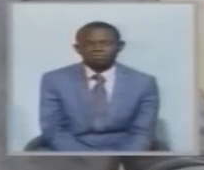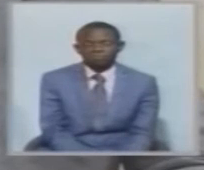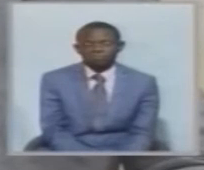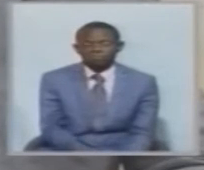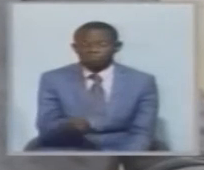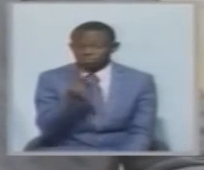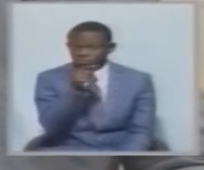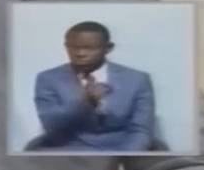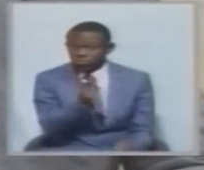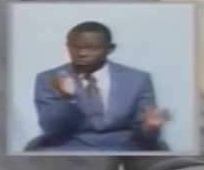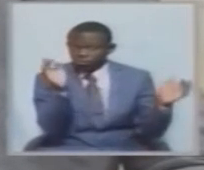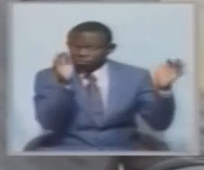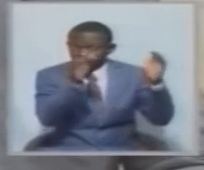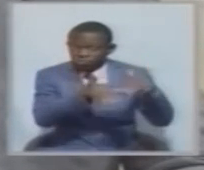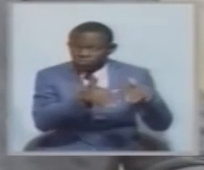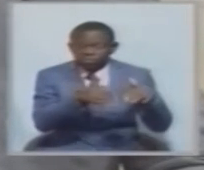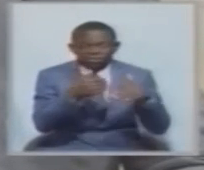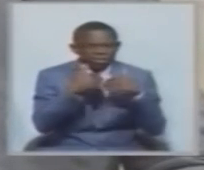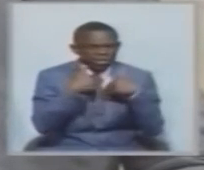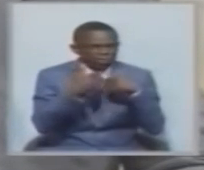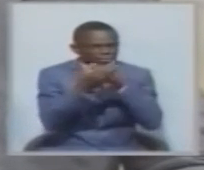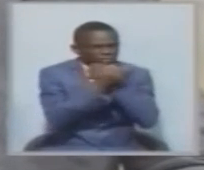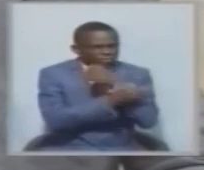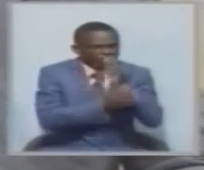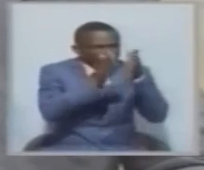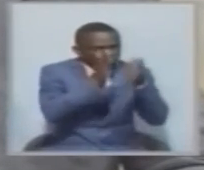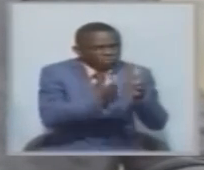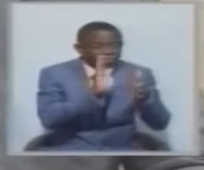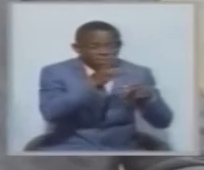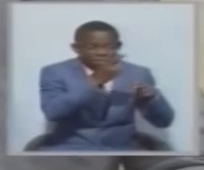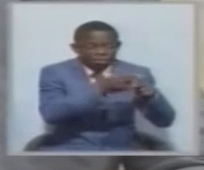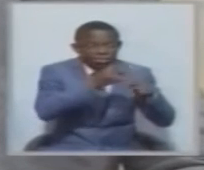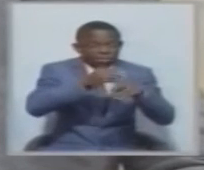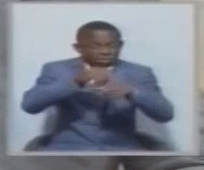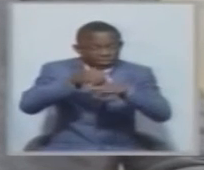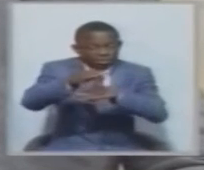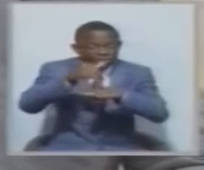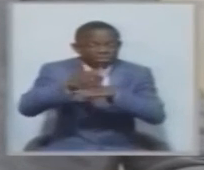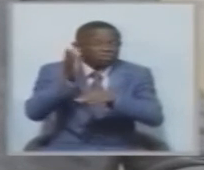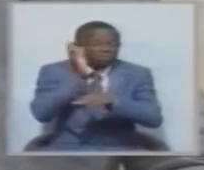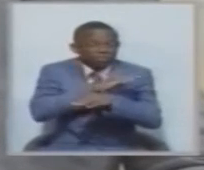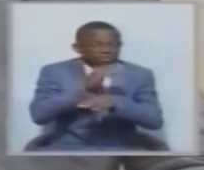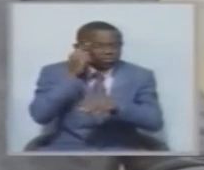event. So they'll be coming to Mulungushi, even as this